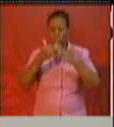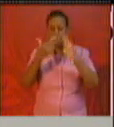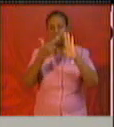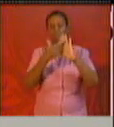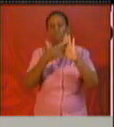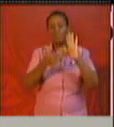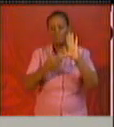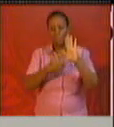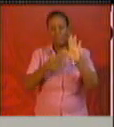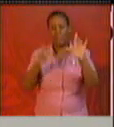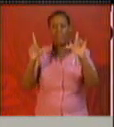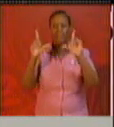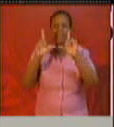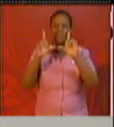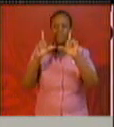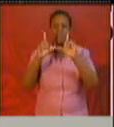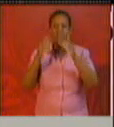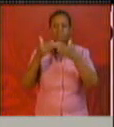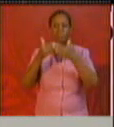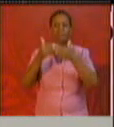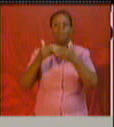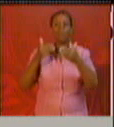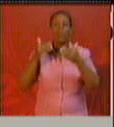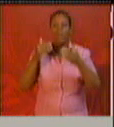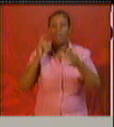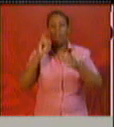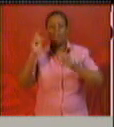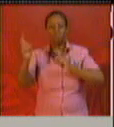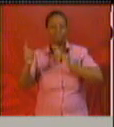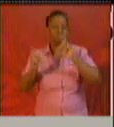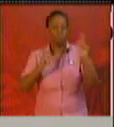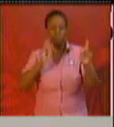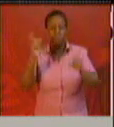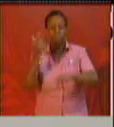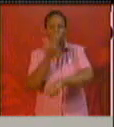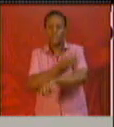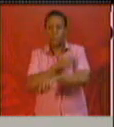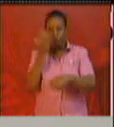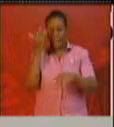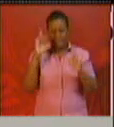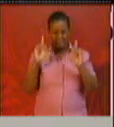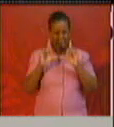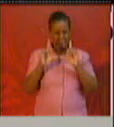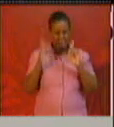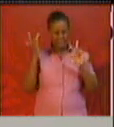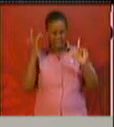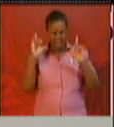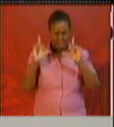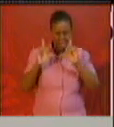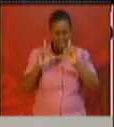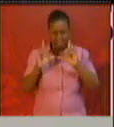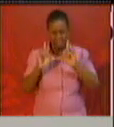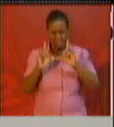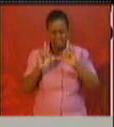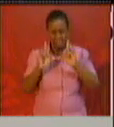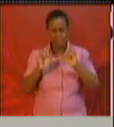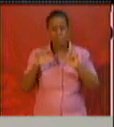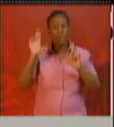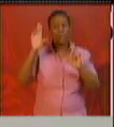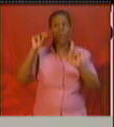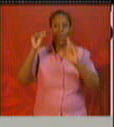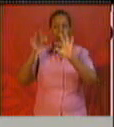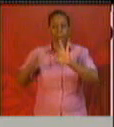the technical and legal process of giving the countries that are distributing vaccine